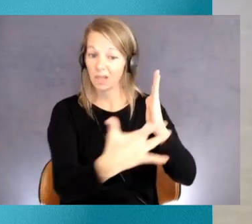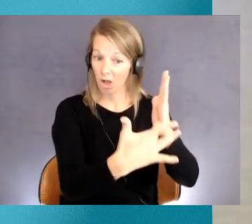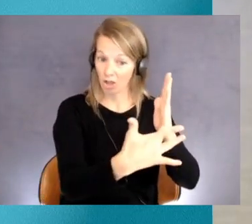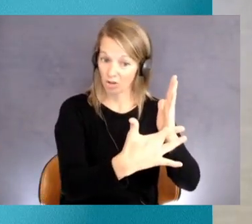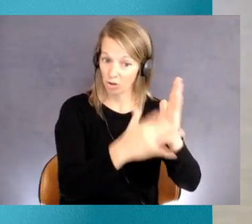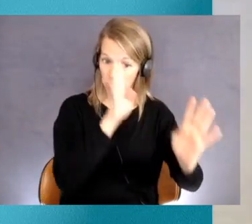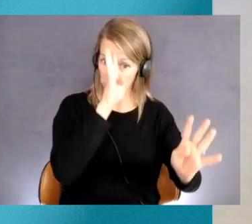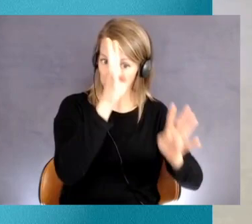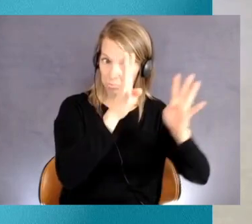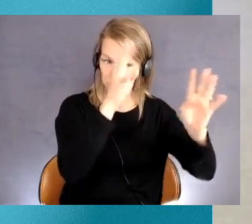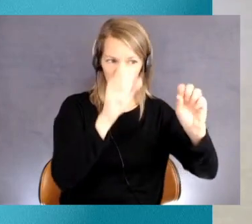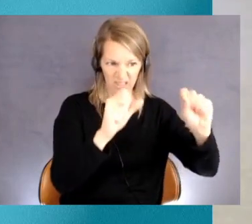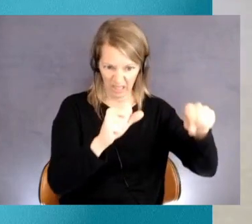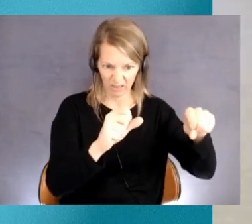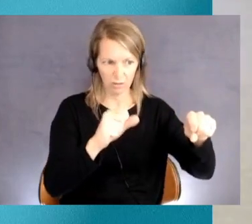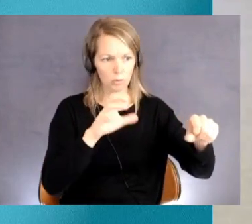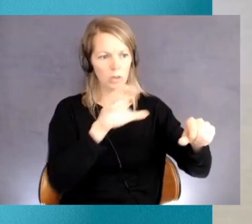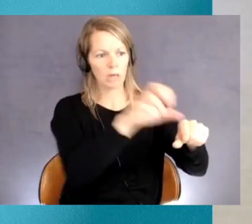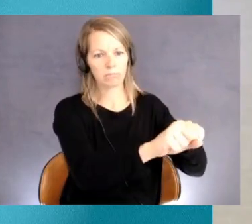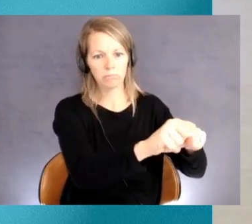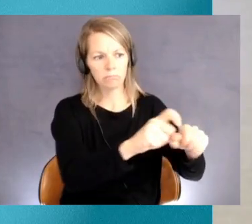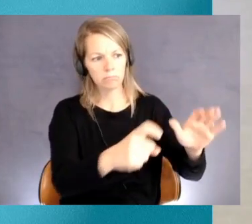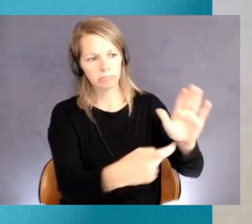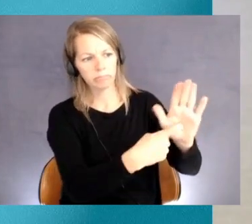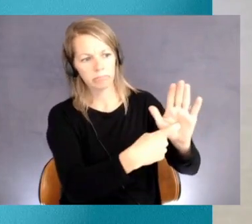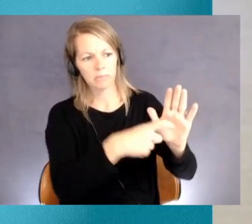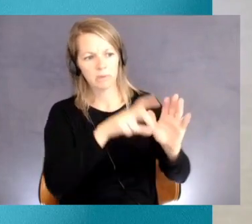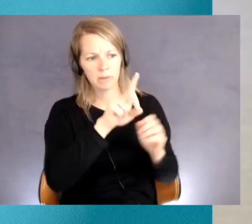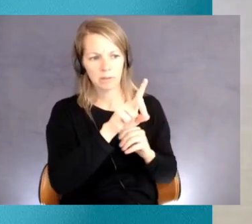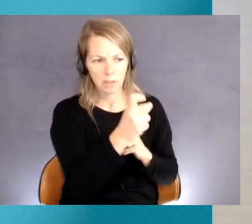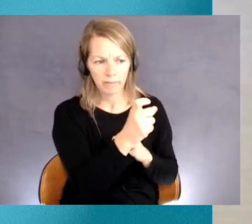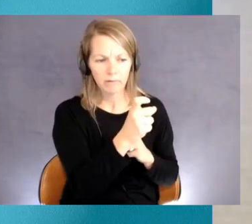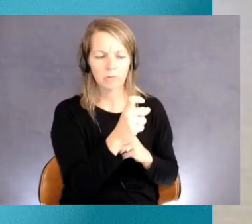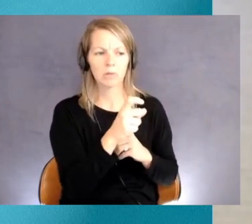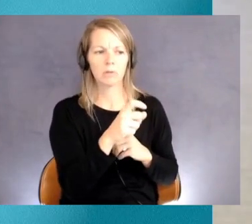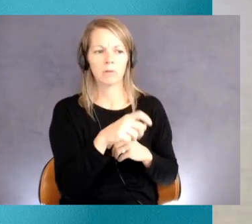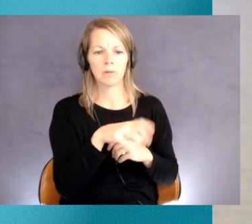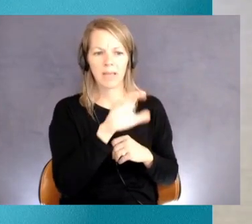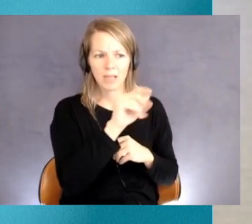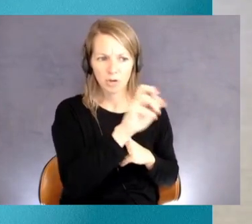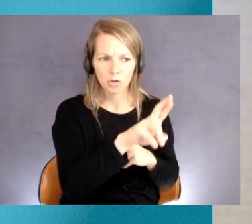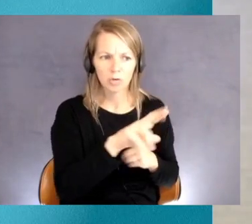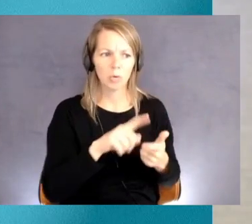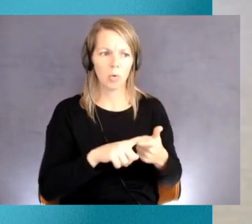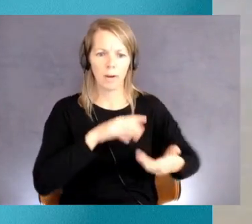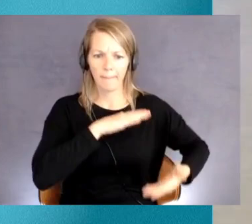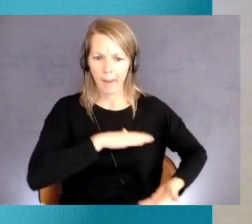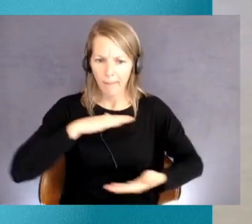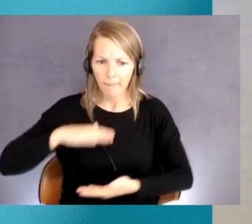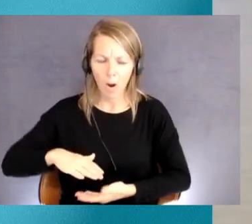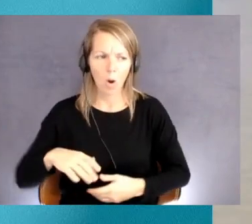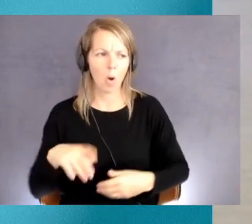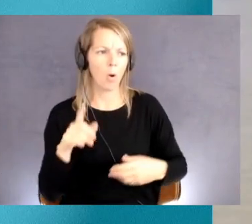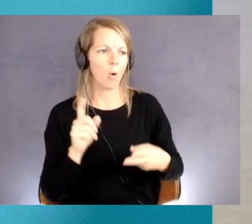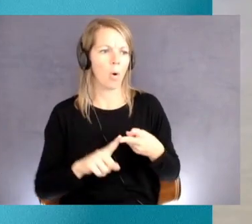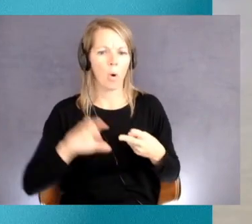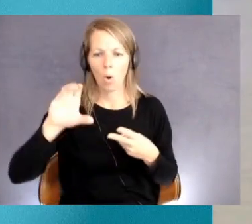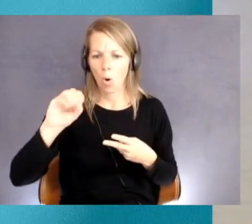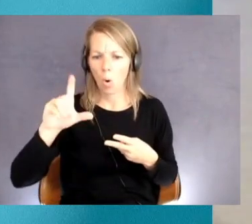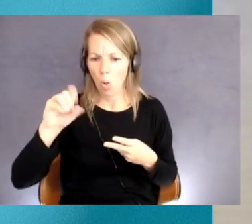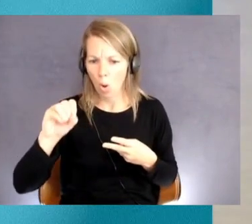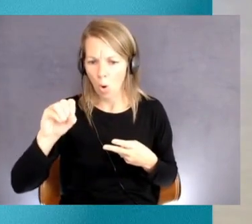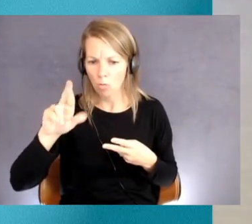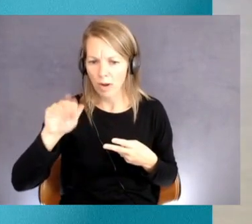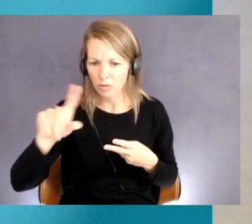to diagnose cancer earlier. This is where you get the mammography from. This is where you get colorectal screenings from. That didn't happen. And in fact, we